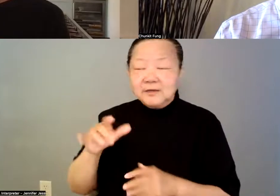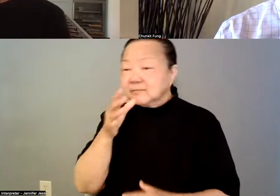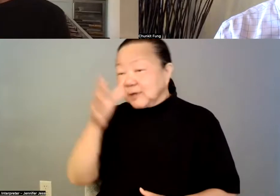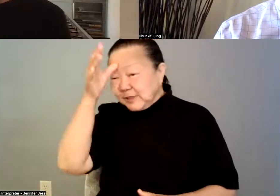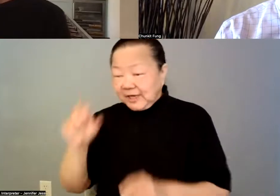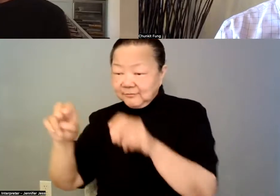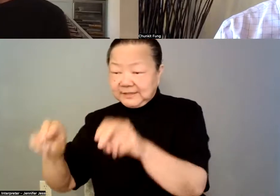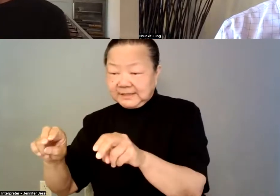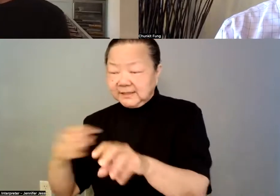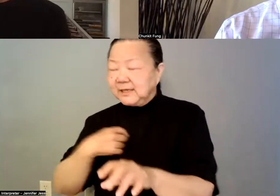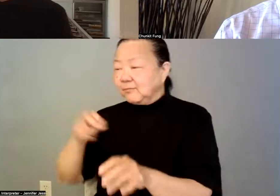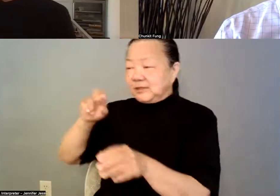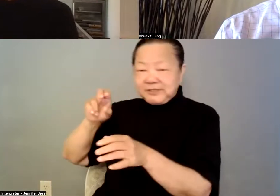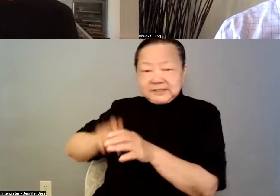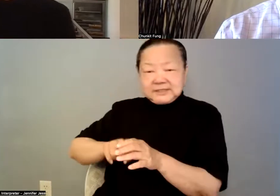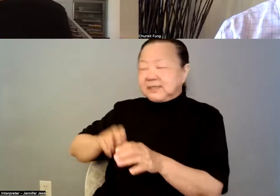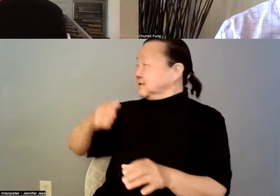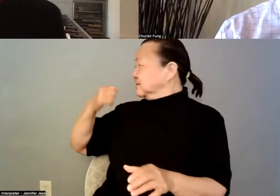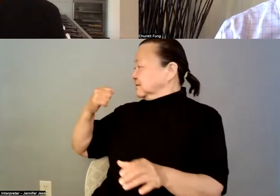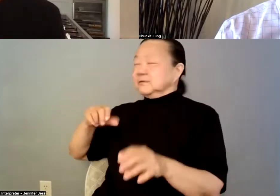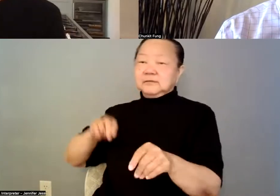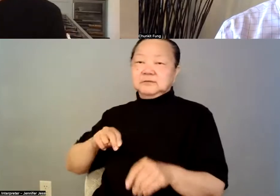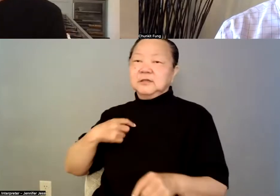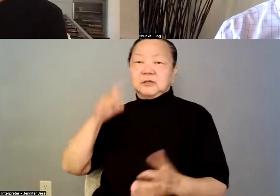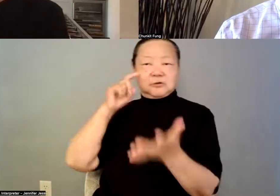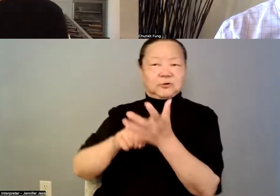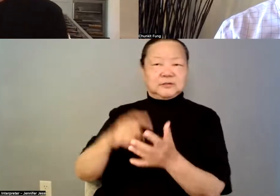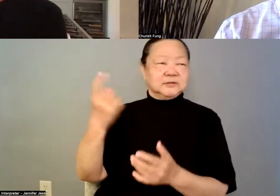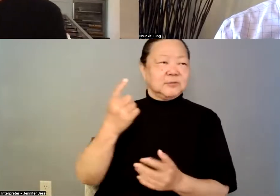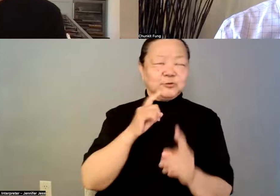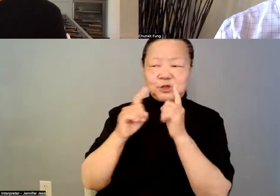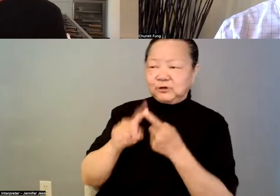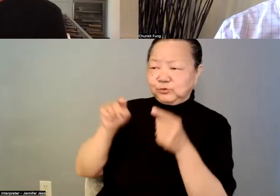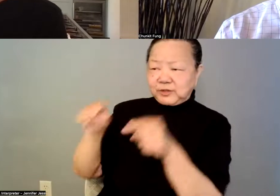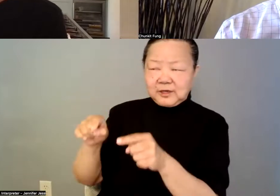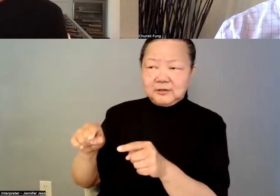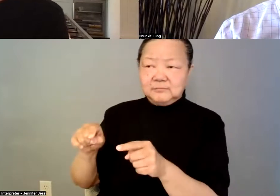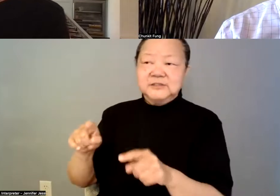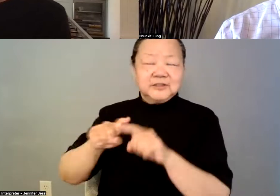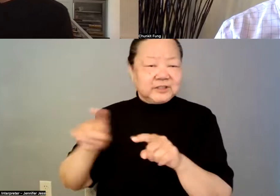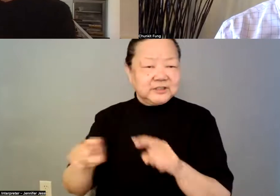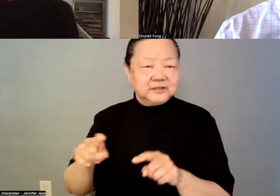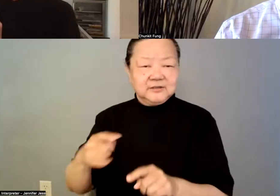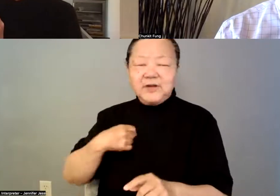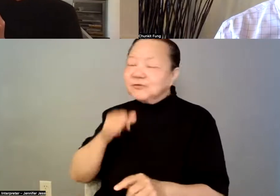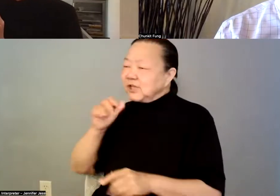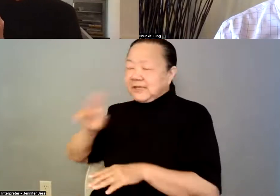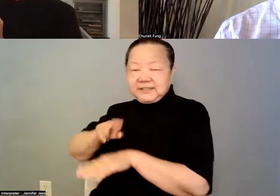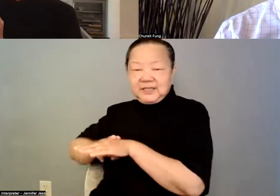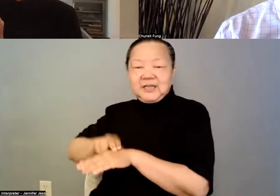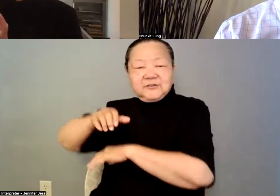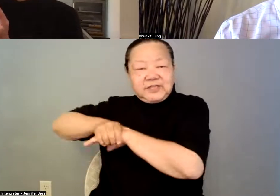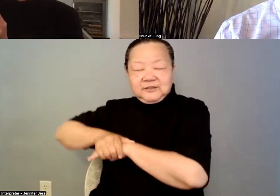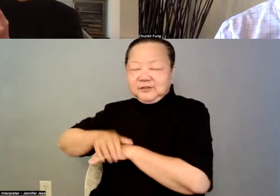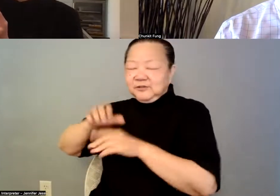to them differently. If I wasn't right there as someone who is clearly a native English speaker, if they were on their own a